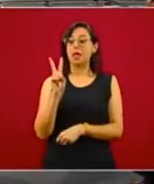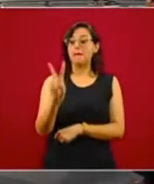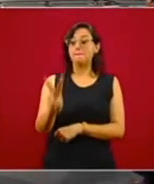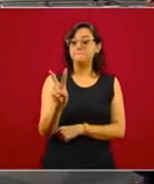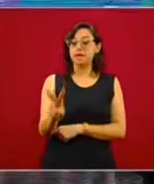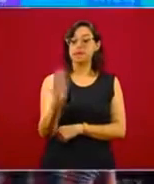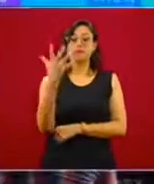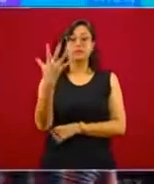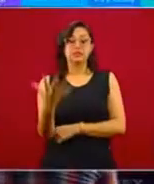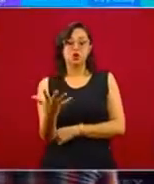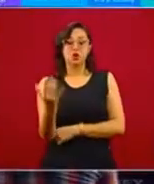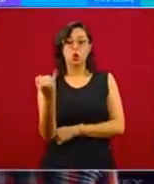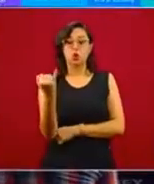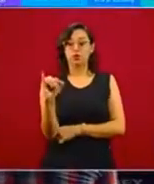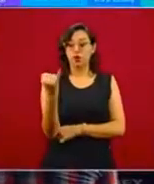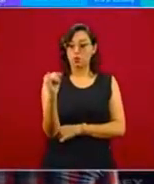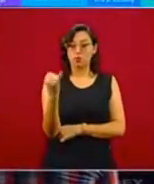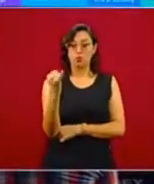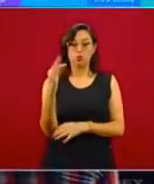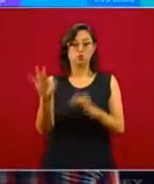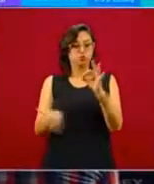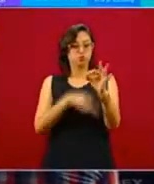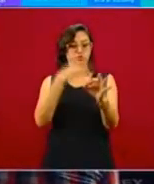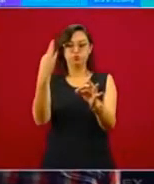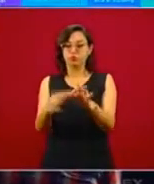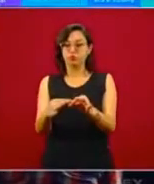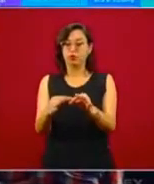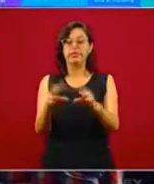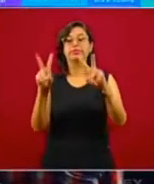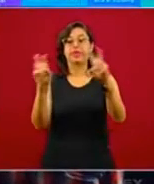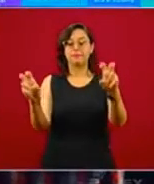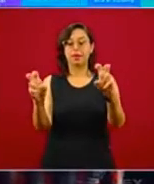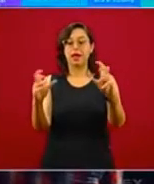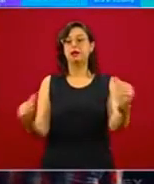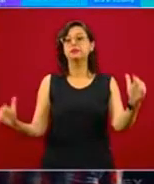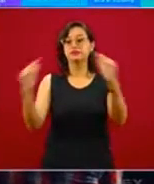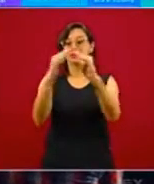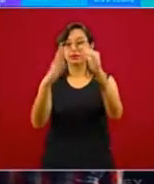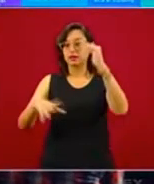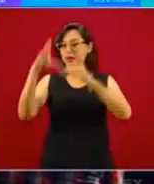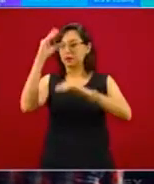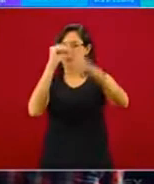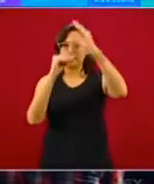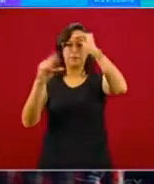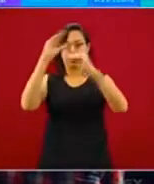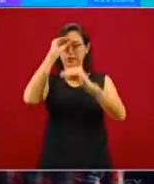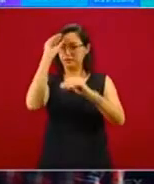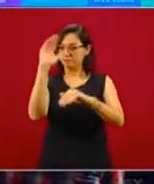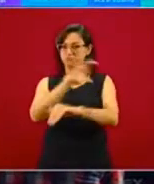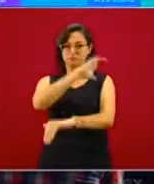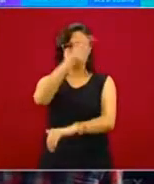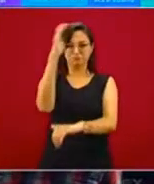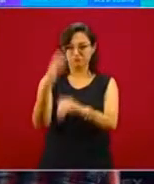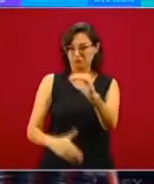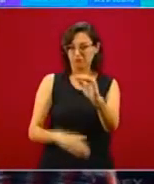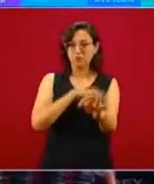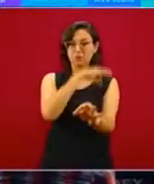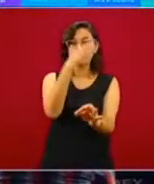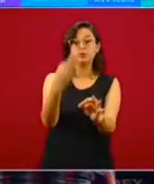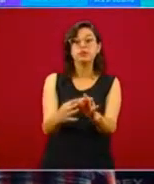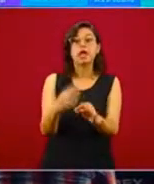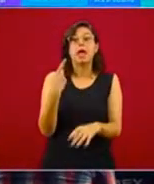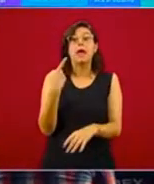this next Friday, June the 5th, we would be concluding the Learn at